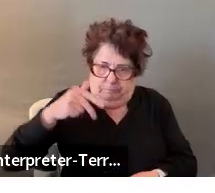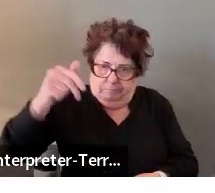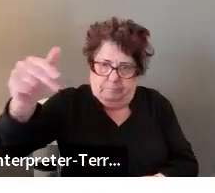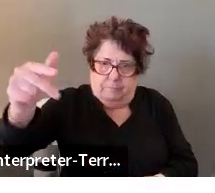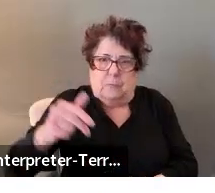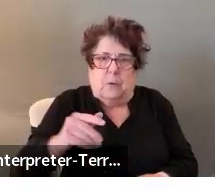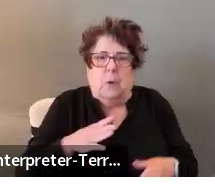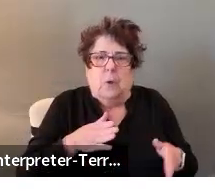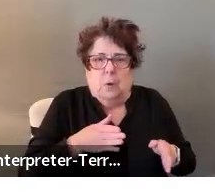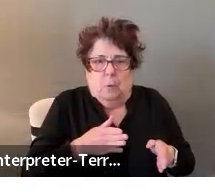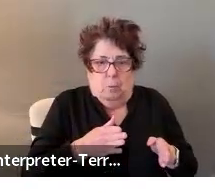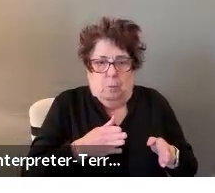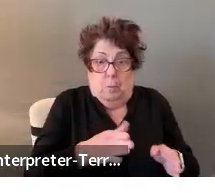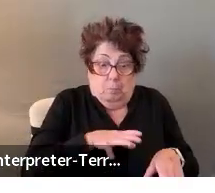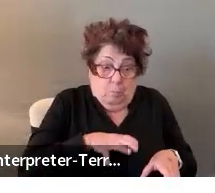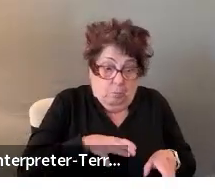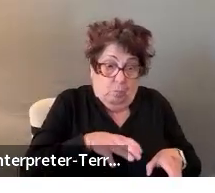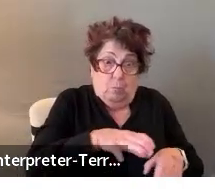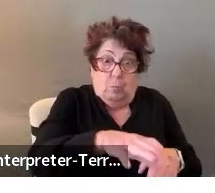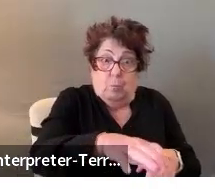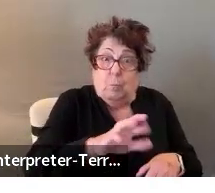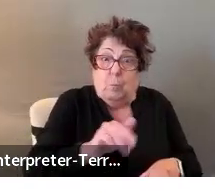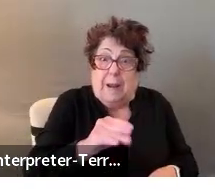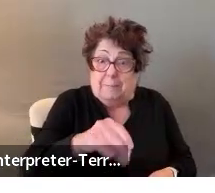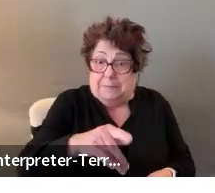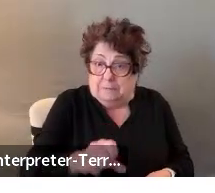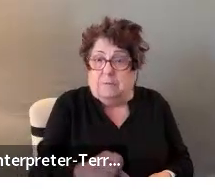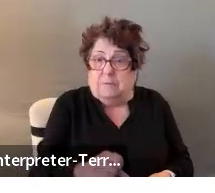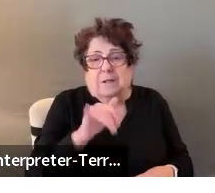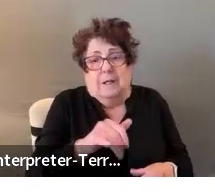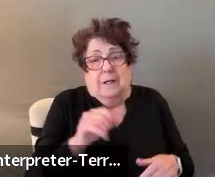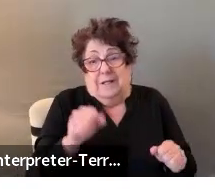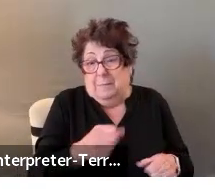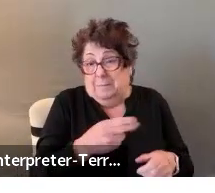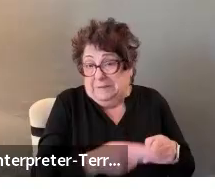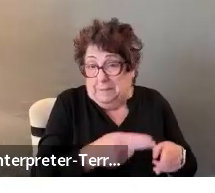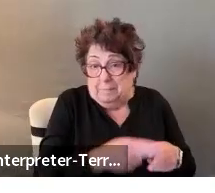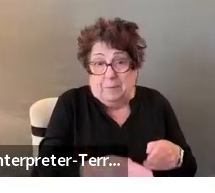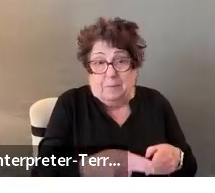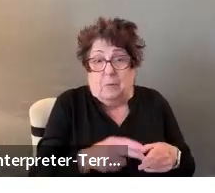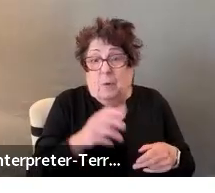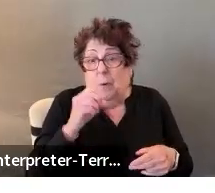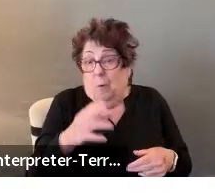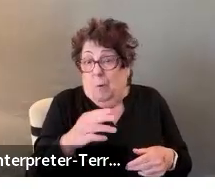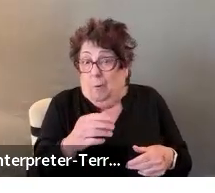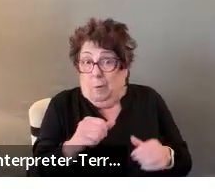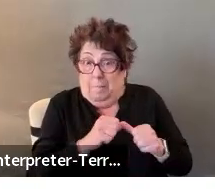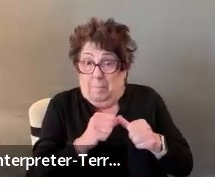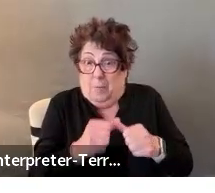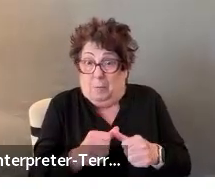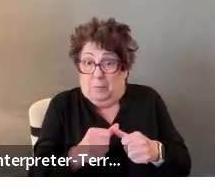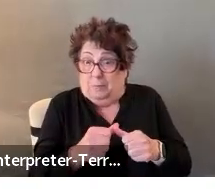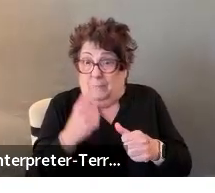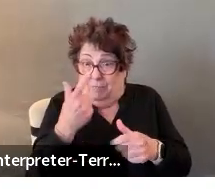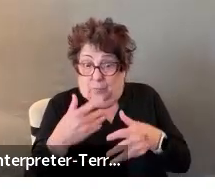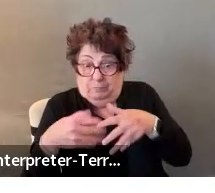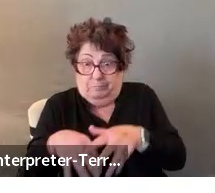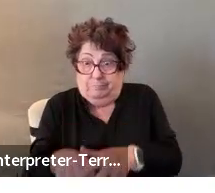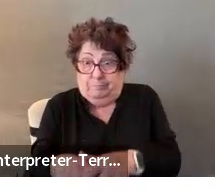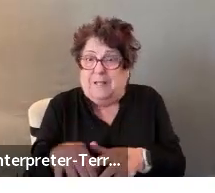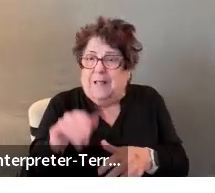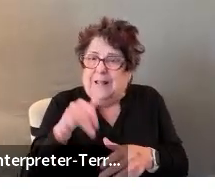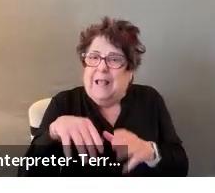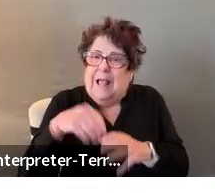and portable or permanently built to blend in with the exterior of the home, like a gradual walkway, can